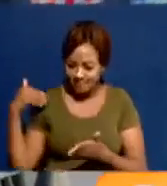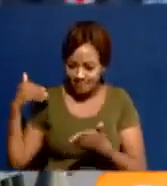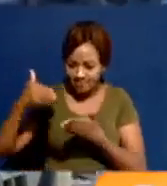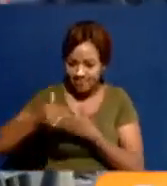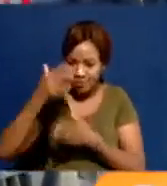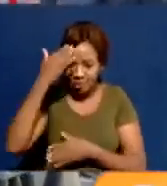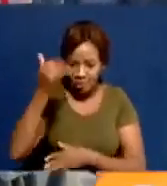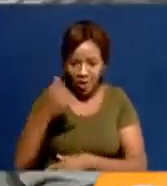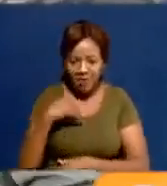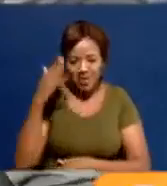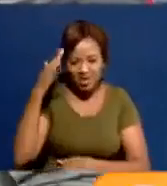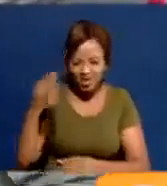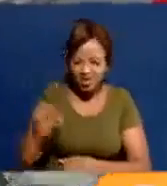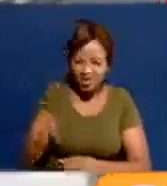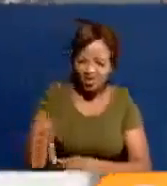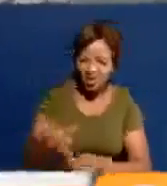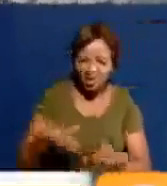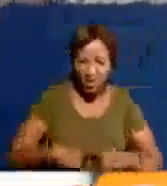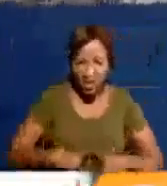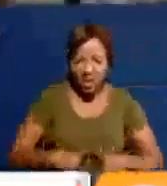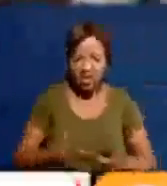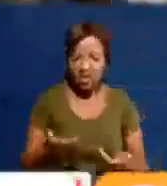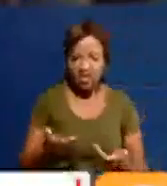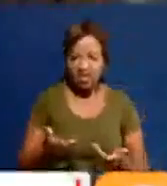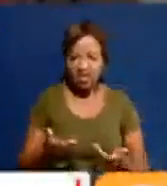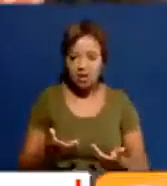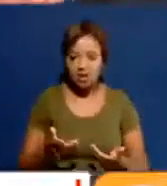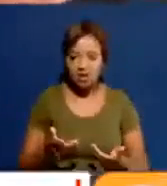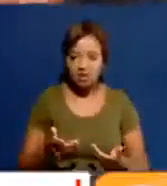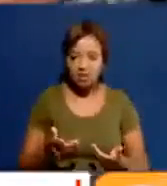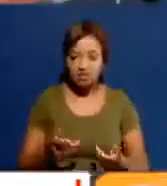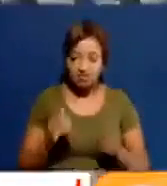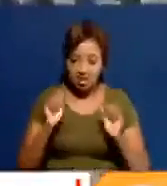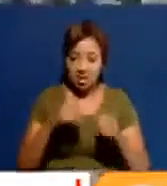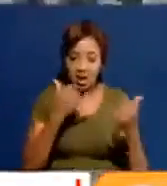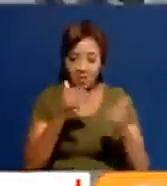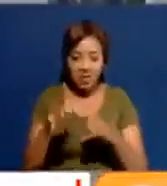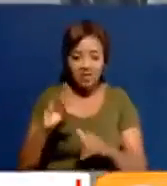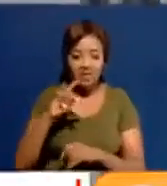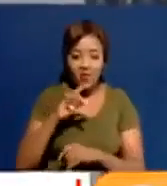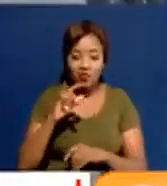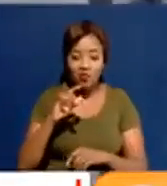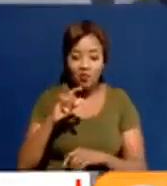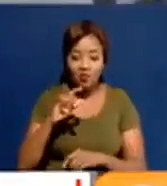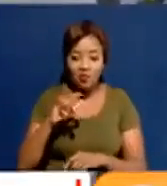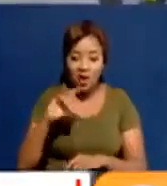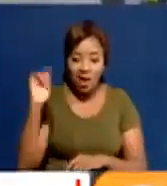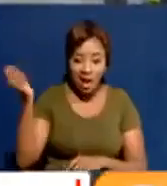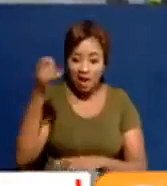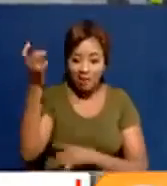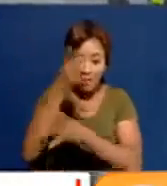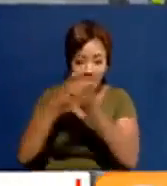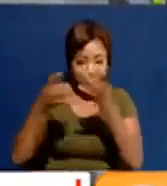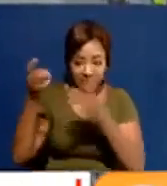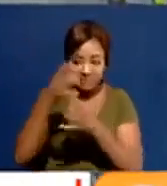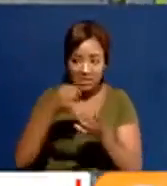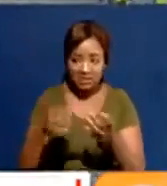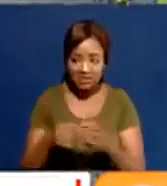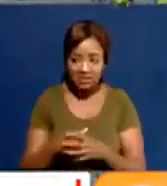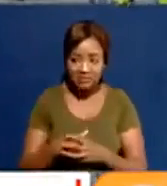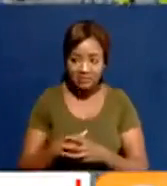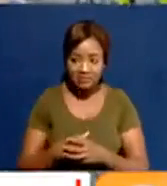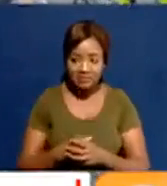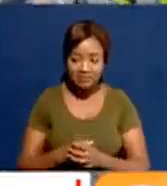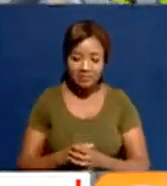I knew that, you know, he's too young for this, and he could play for Rambe Stars if they get their stuff in order. You know, with the sevens, Jacobo could play for